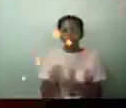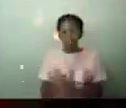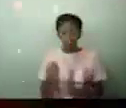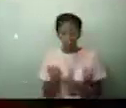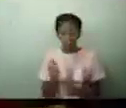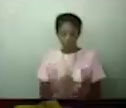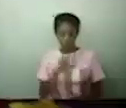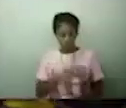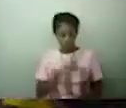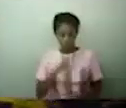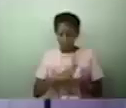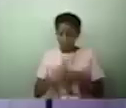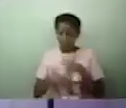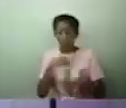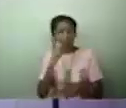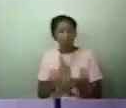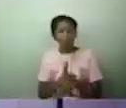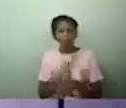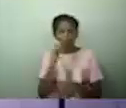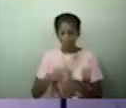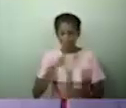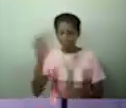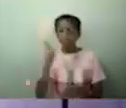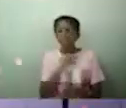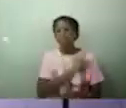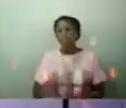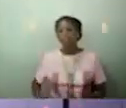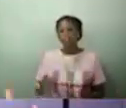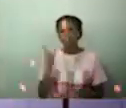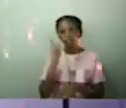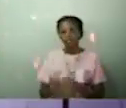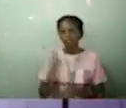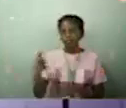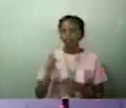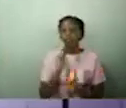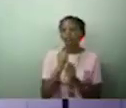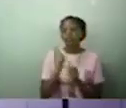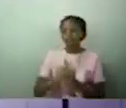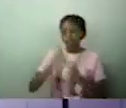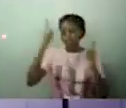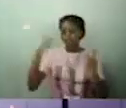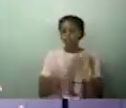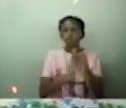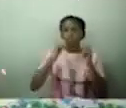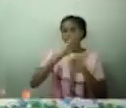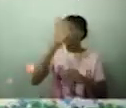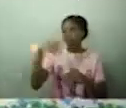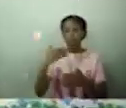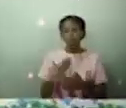impact on your world. May you add to the nations in the kingdom. May your reward be great. May the Lord bless you all.